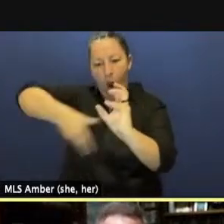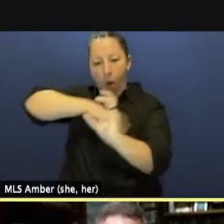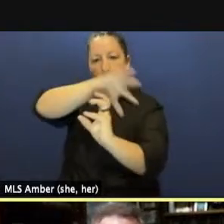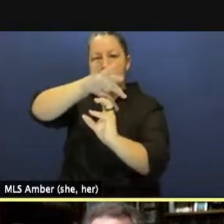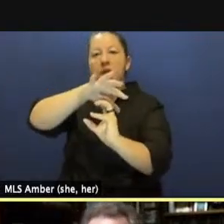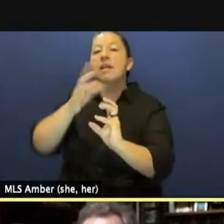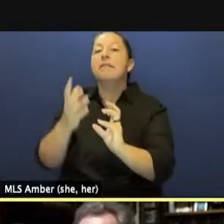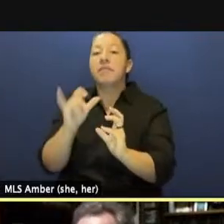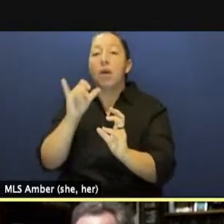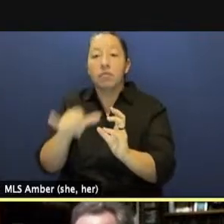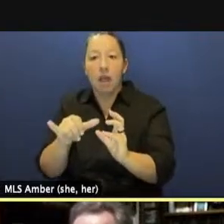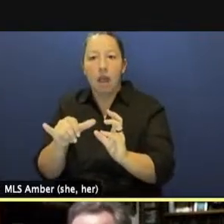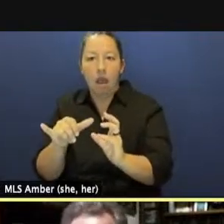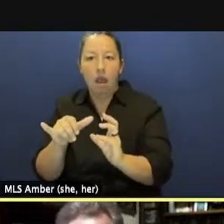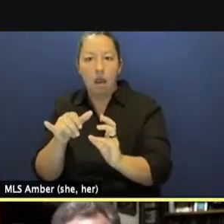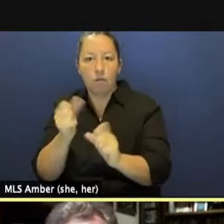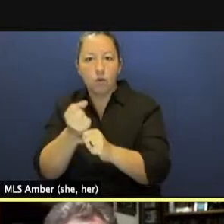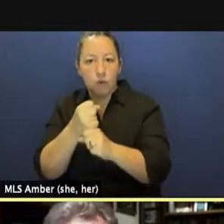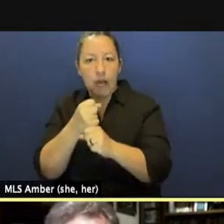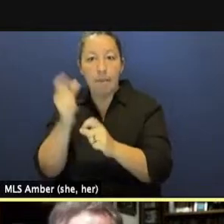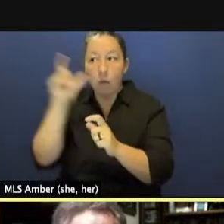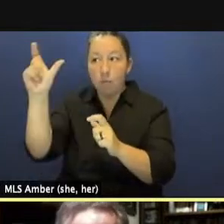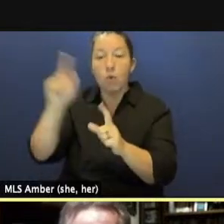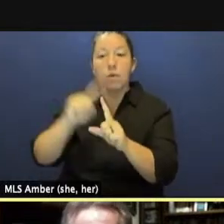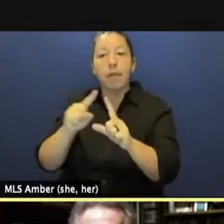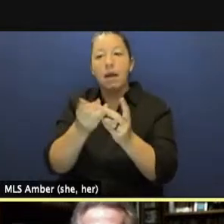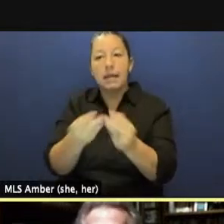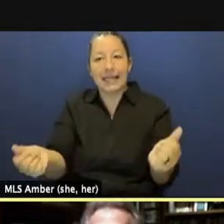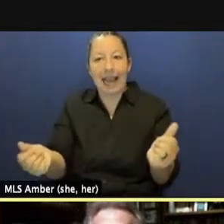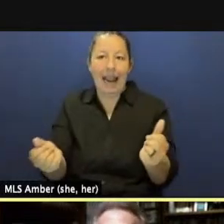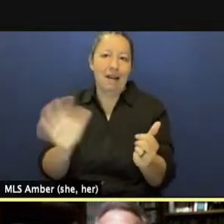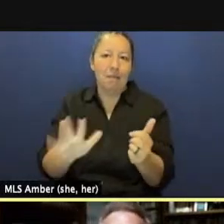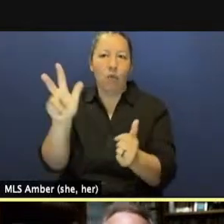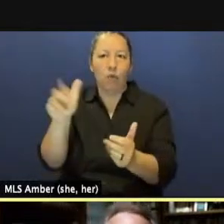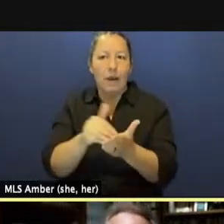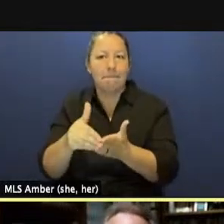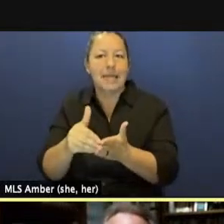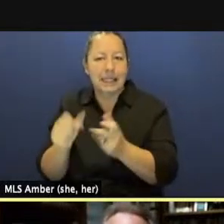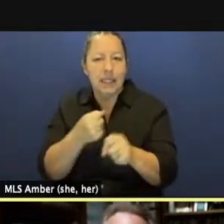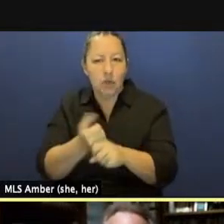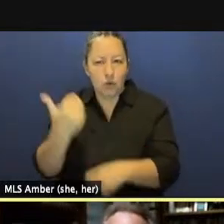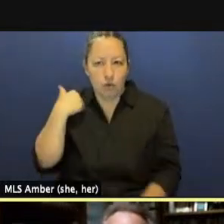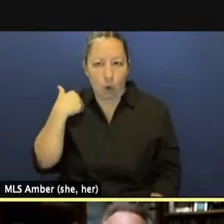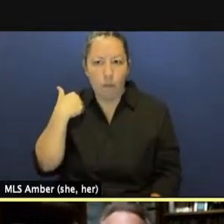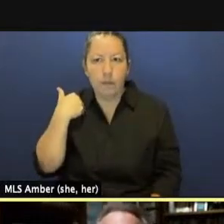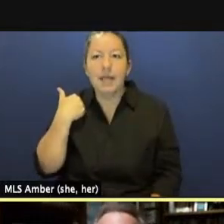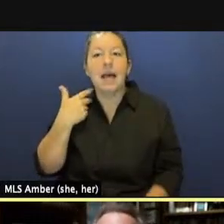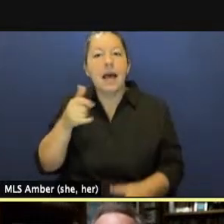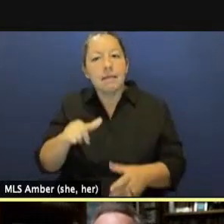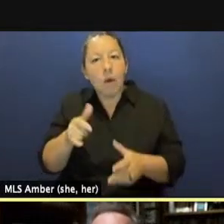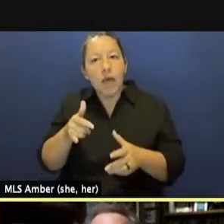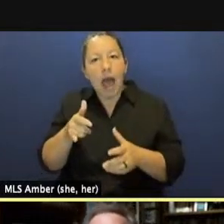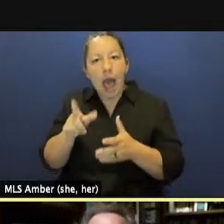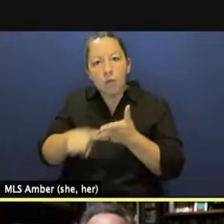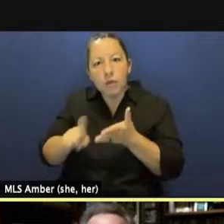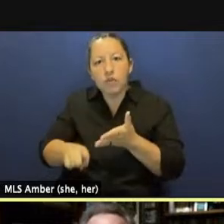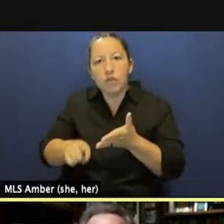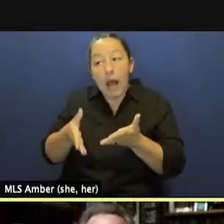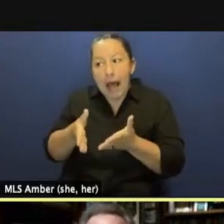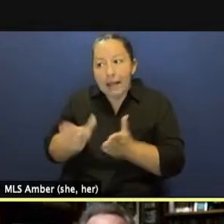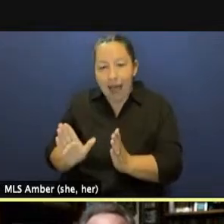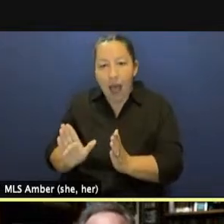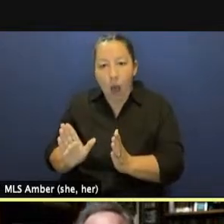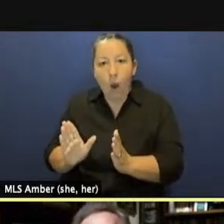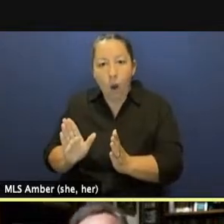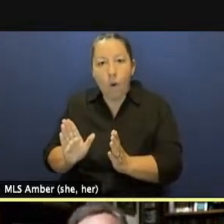billion years ago. Now, this has allowed researchers to really take a look of what that magnetosphere